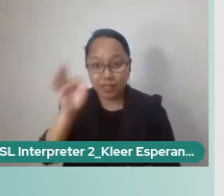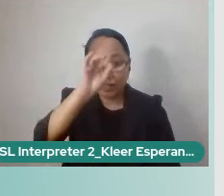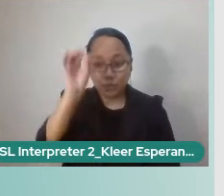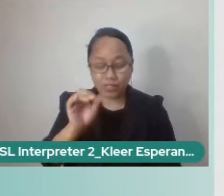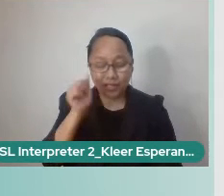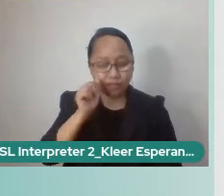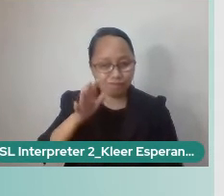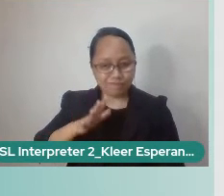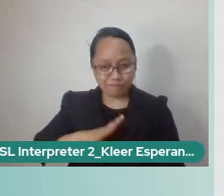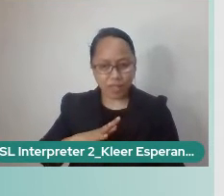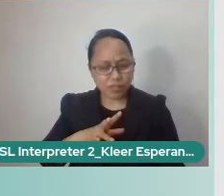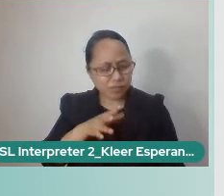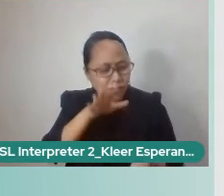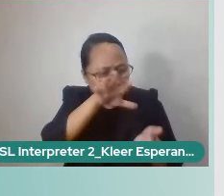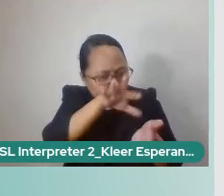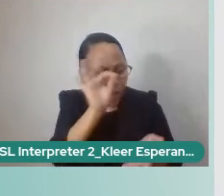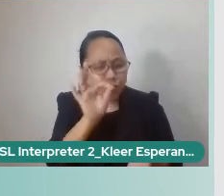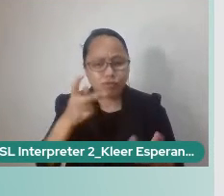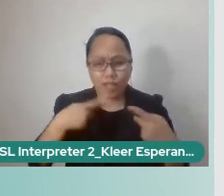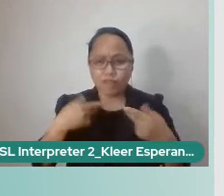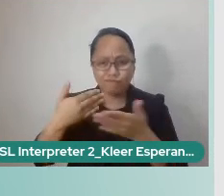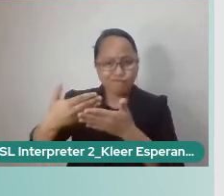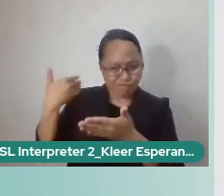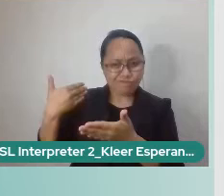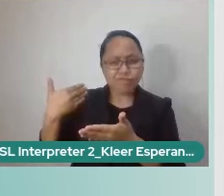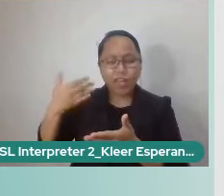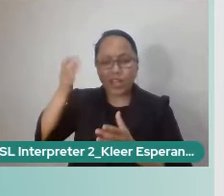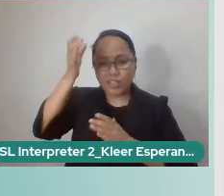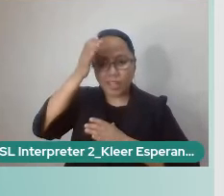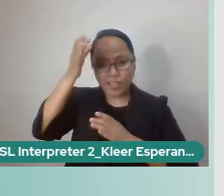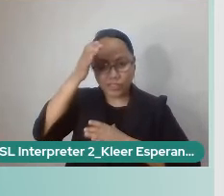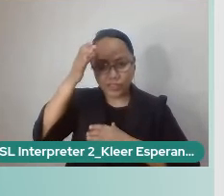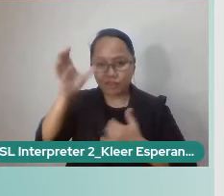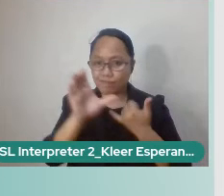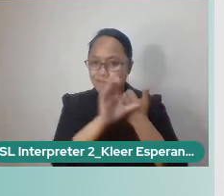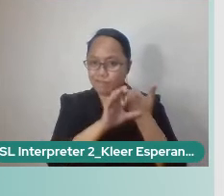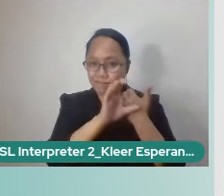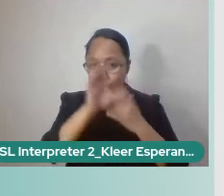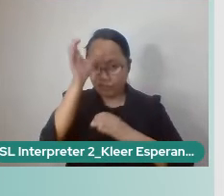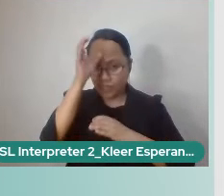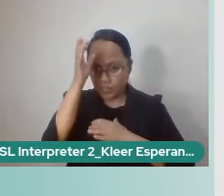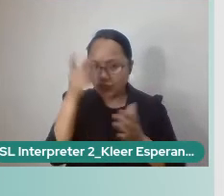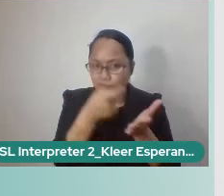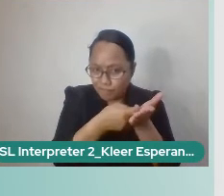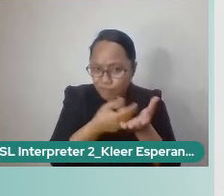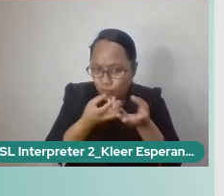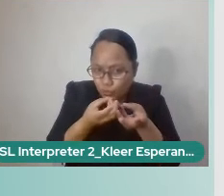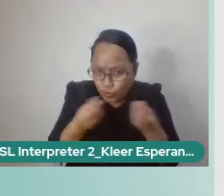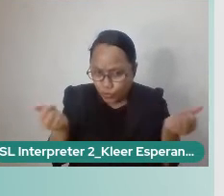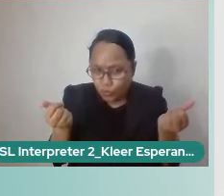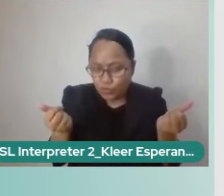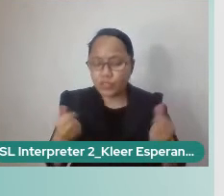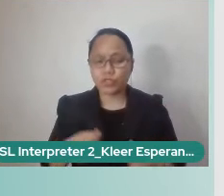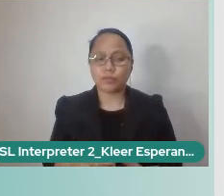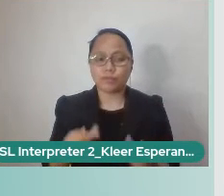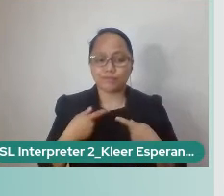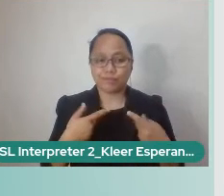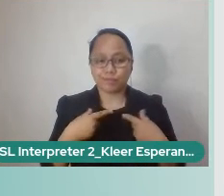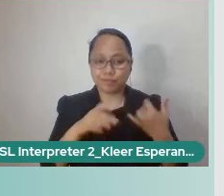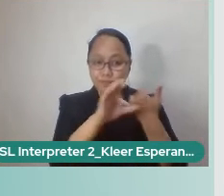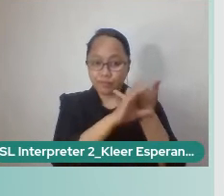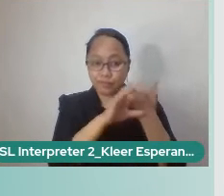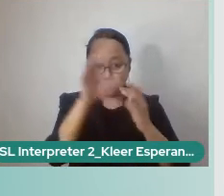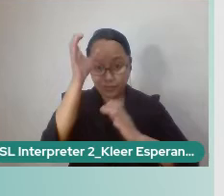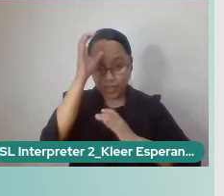or cancer, will be treated. And this will set countries up to achieve over the very long term a cervical cancer